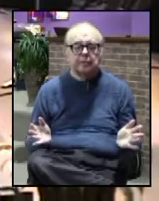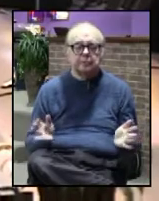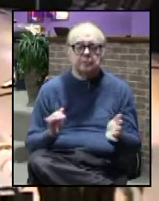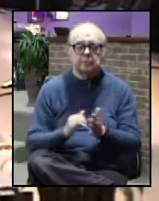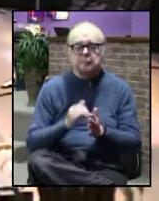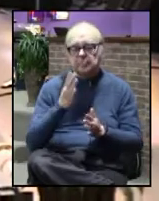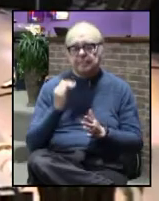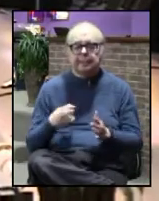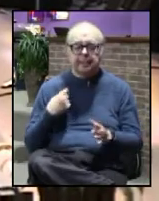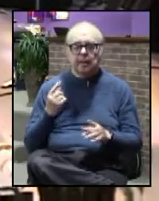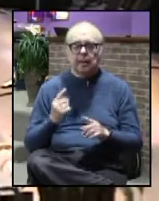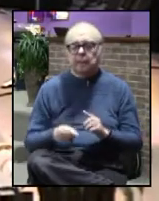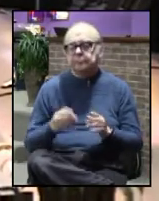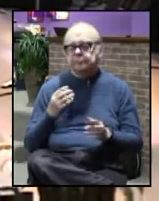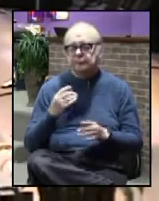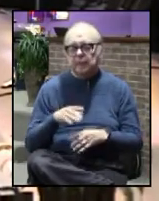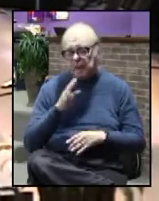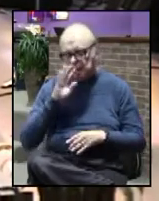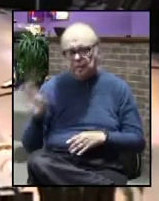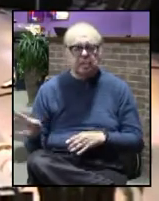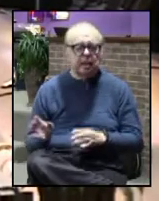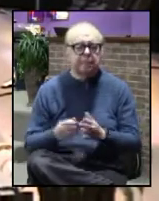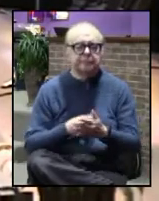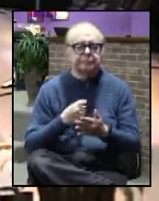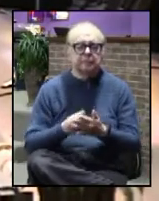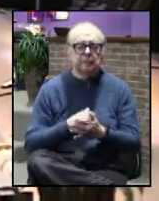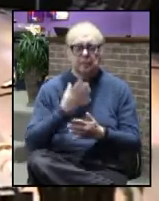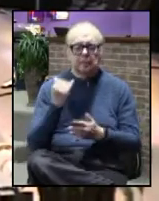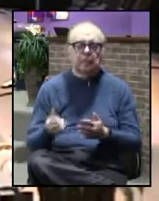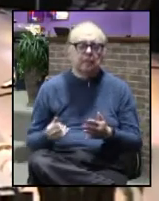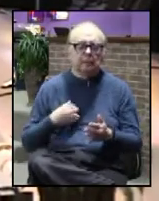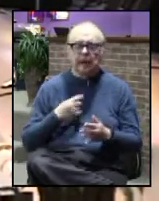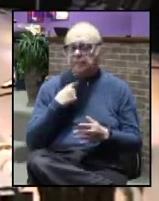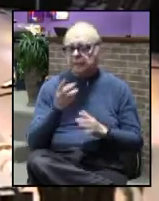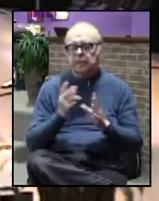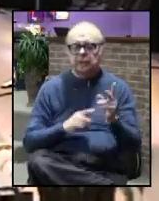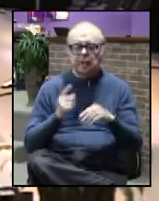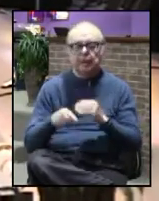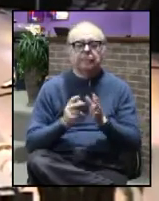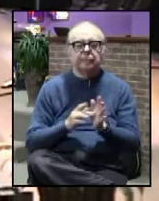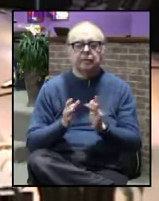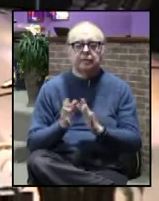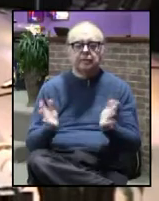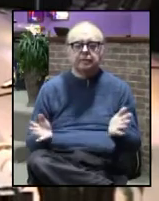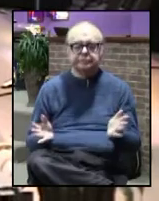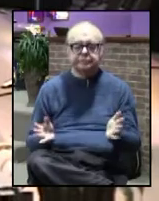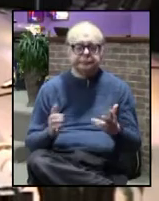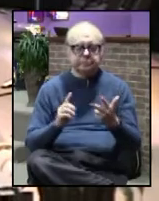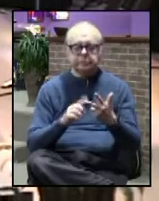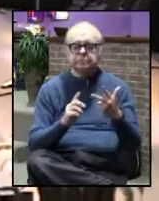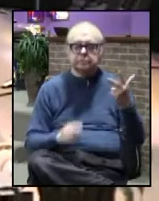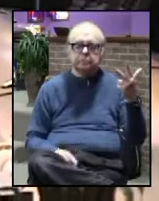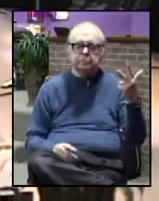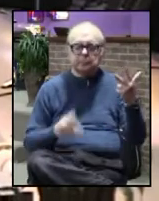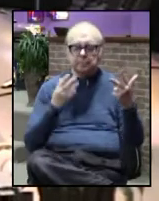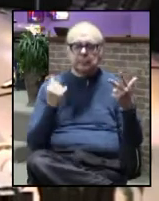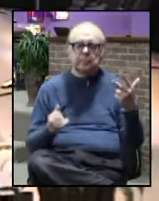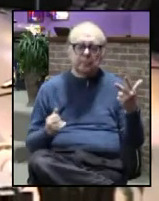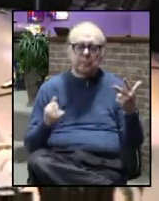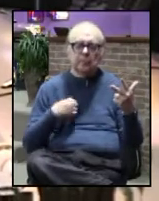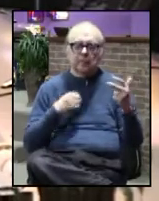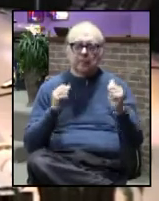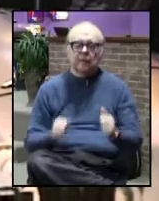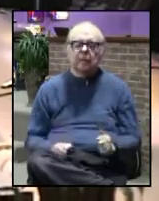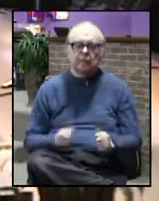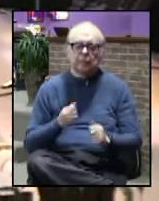And that's why we can't neglect the gospel. This is why we got to tell people about Jesus. The third thing is because it's